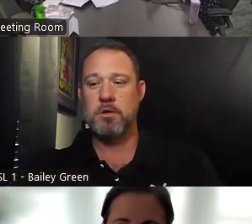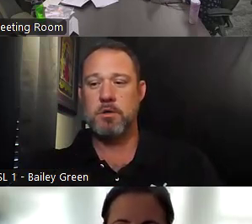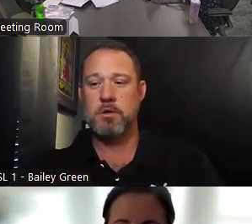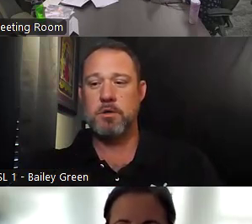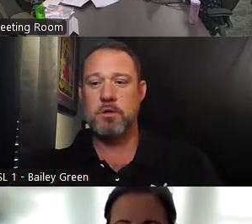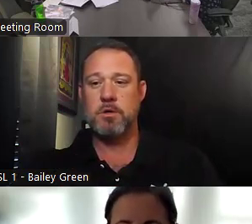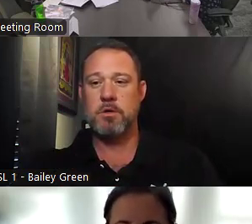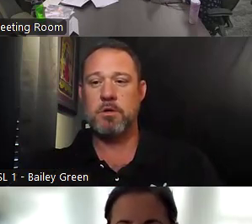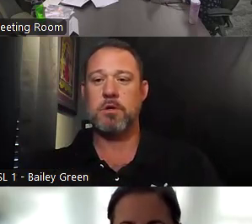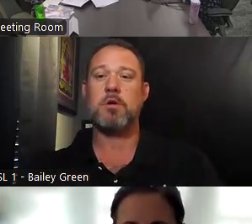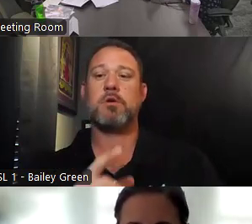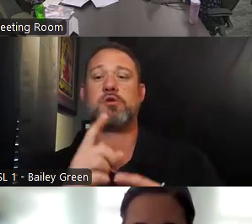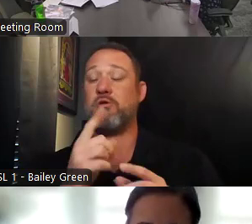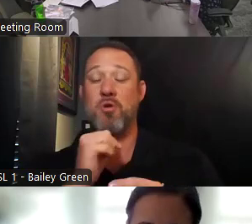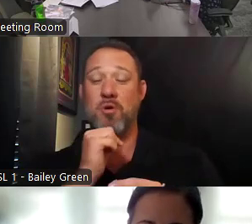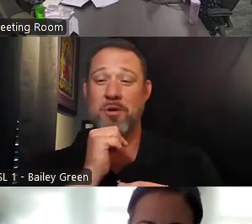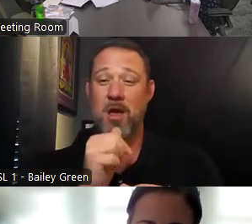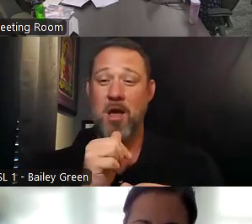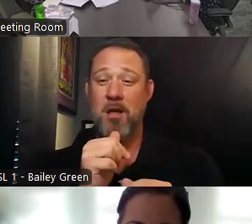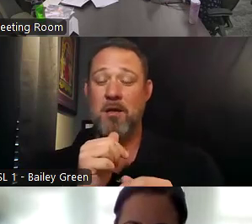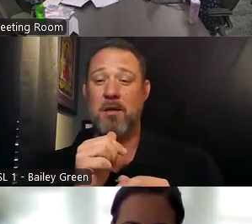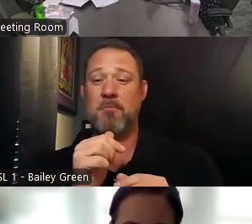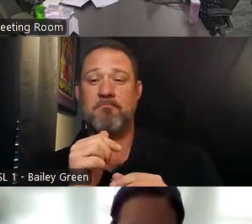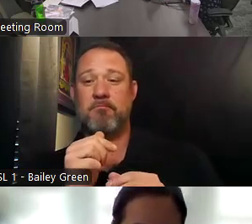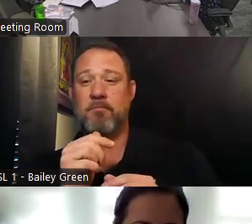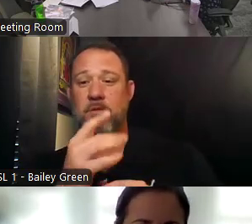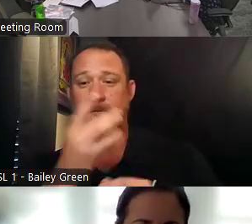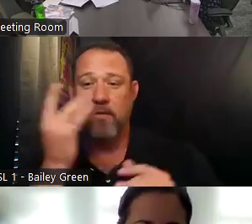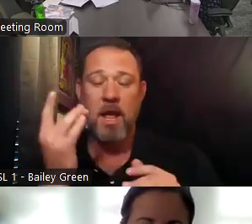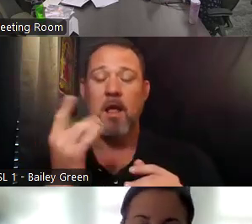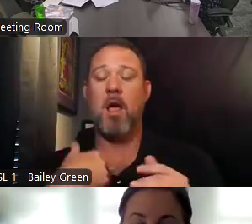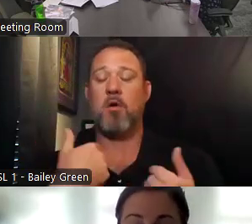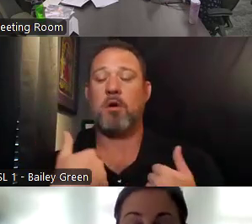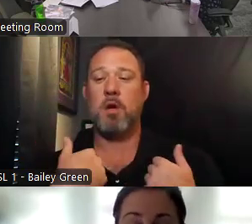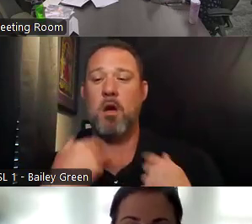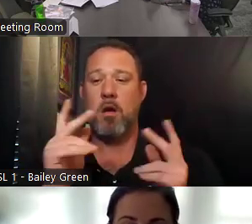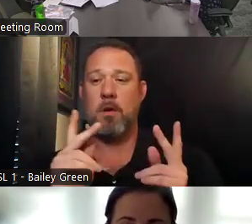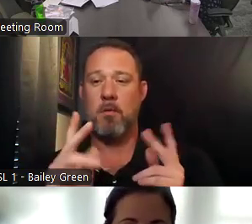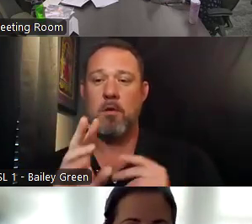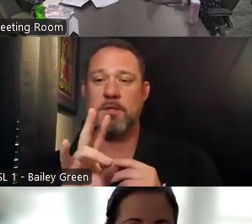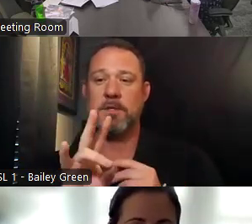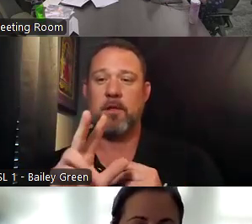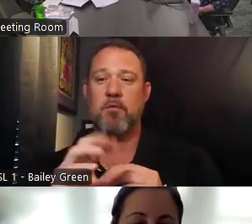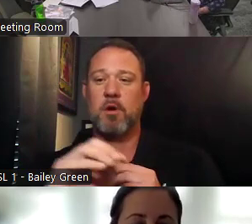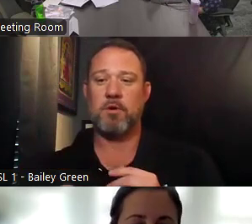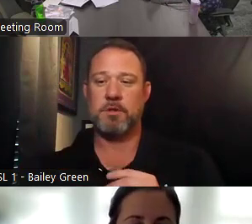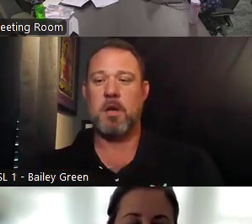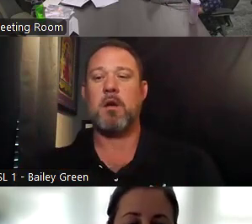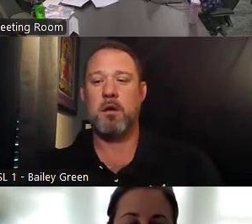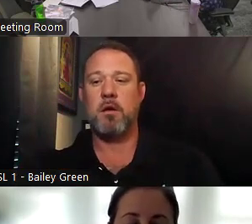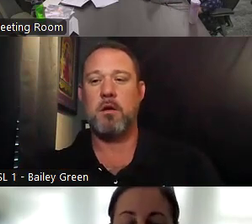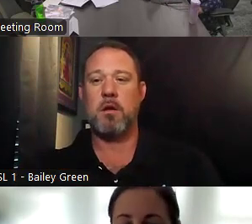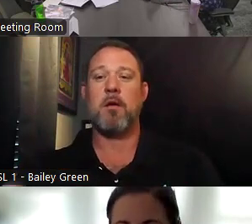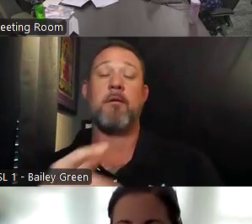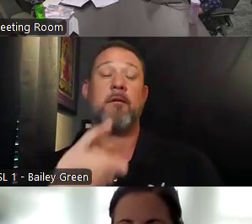4. And just to not be ageist and forget our young people, about 73% of teens and young